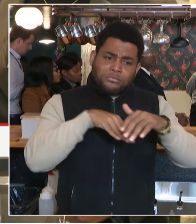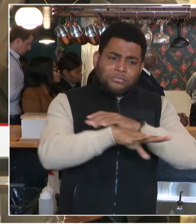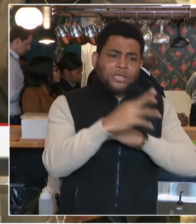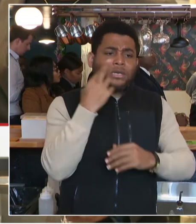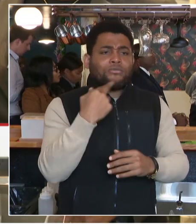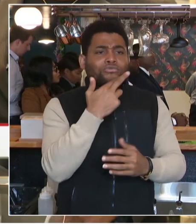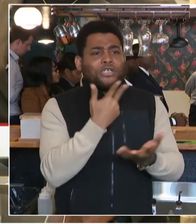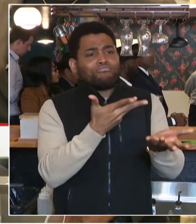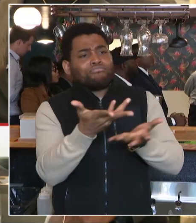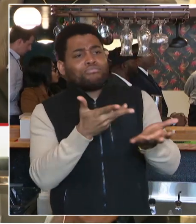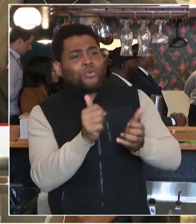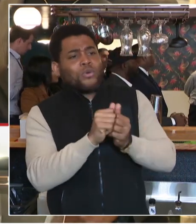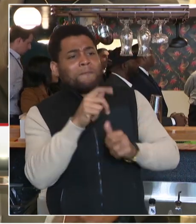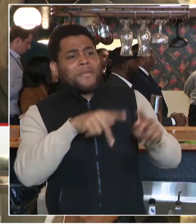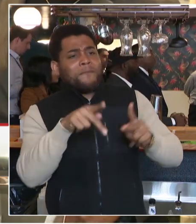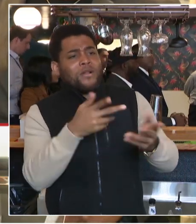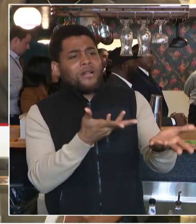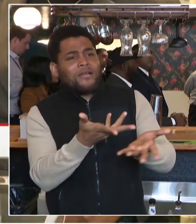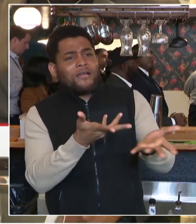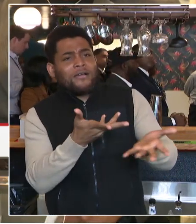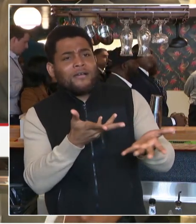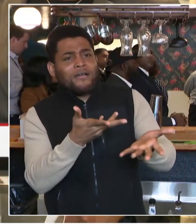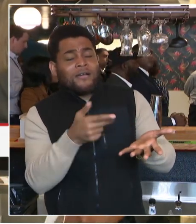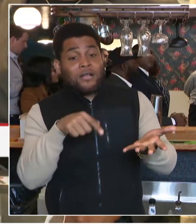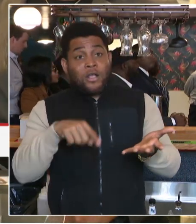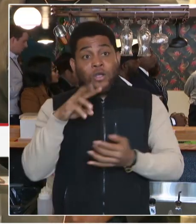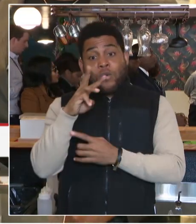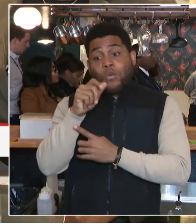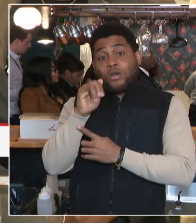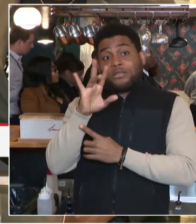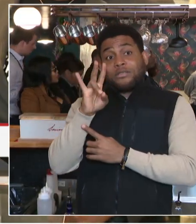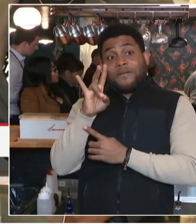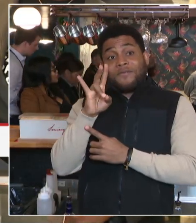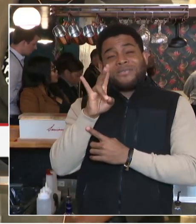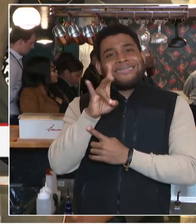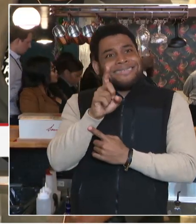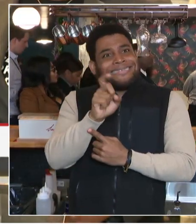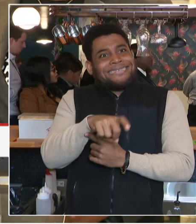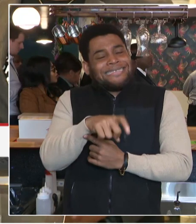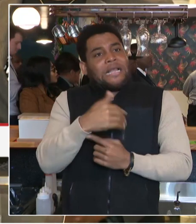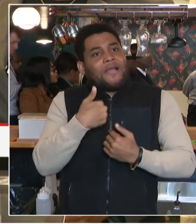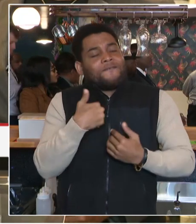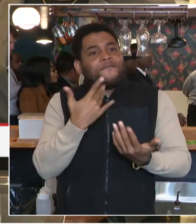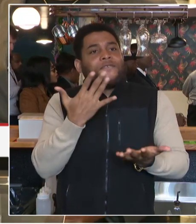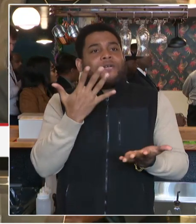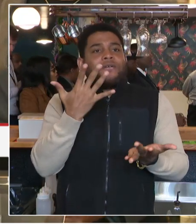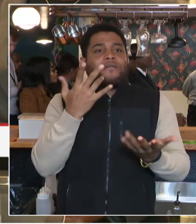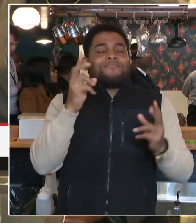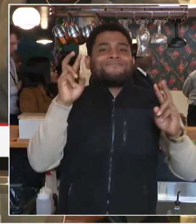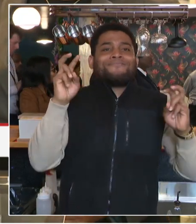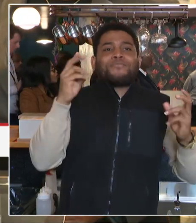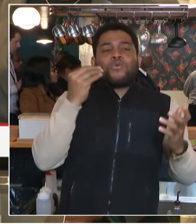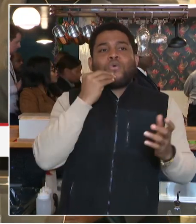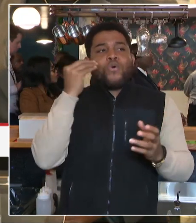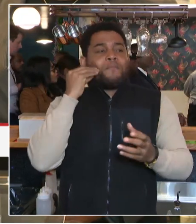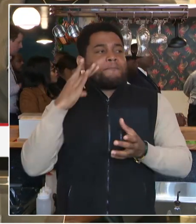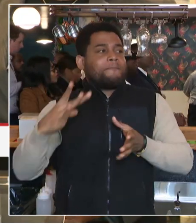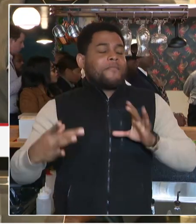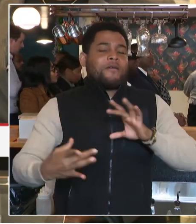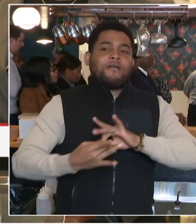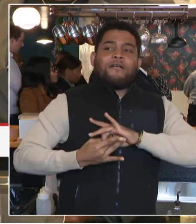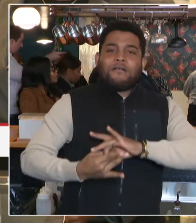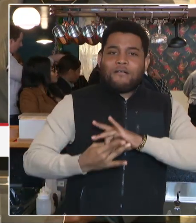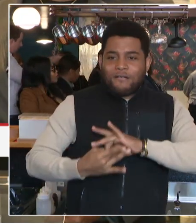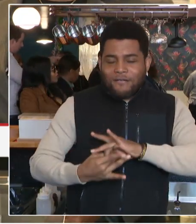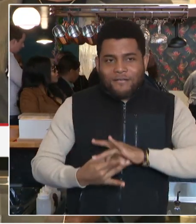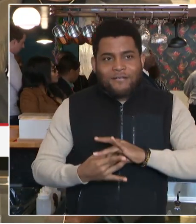definitely time to make sure that you feel at home when you walk into our food businesses. DMV Black Restaurant Week with my partners,